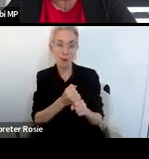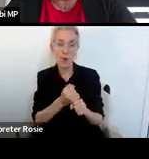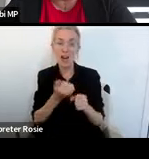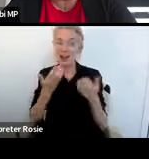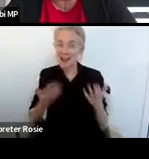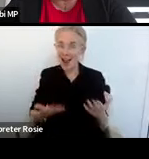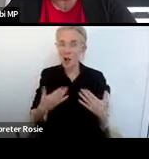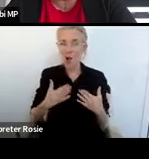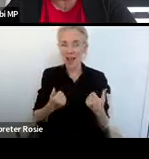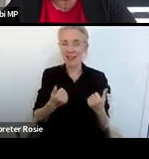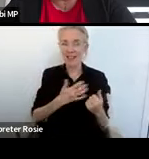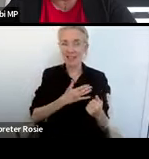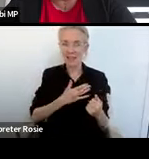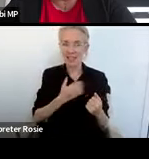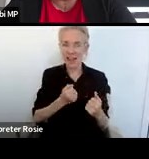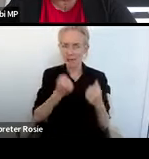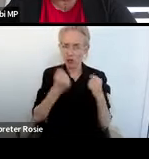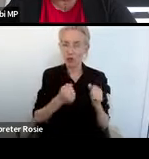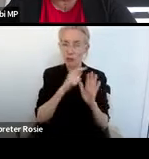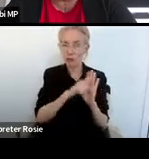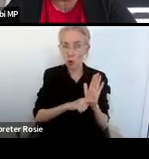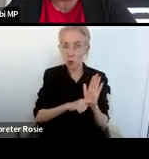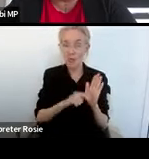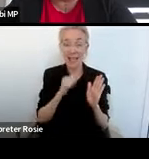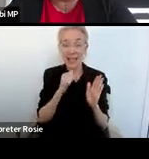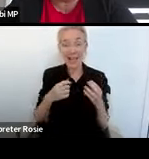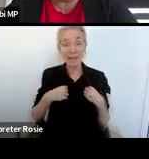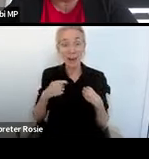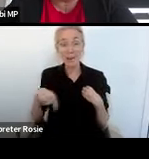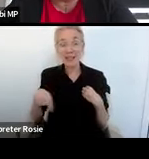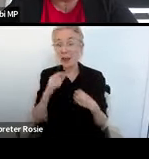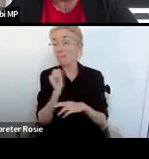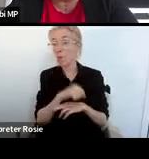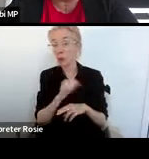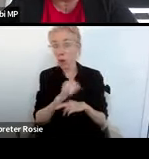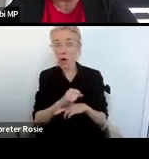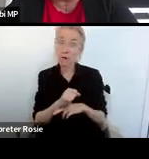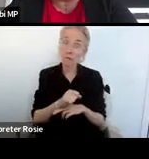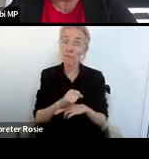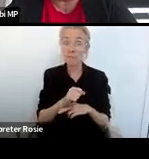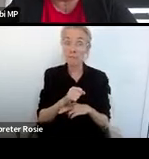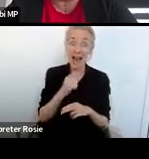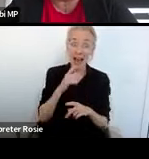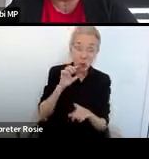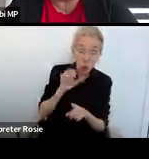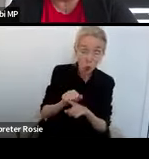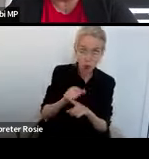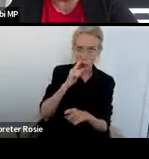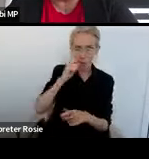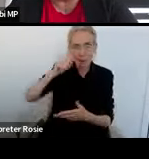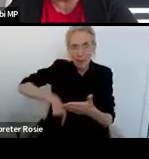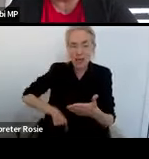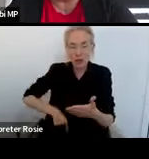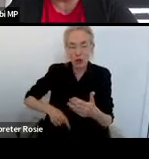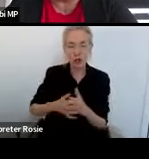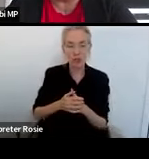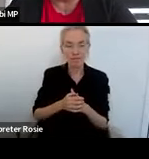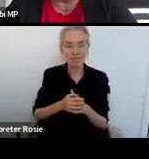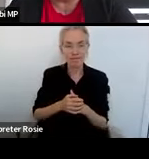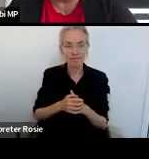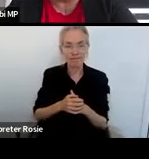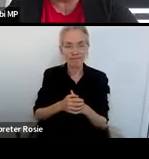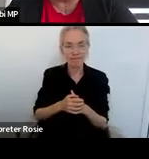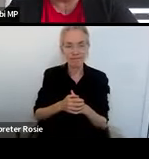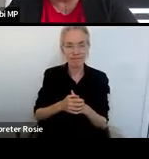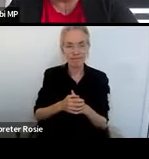if you don't attend to those responsibly, then there are very real consequences. And fortunately, not that many people have to